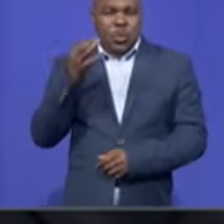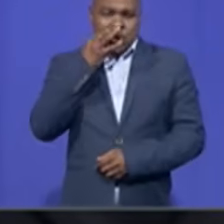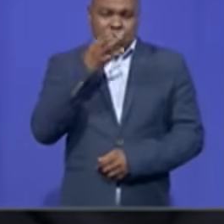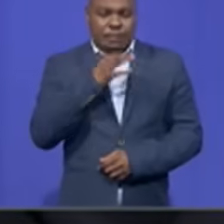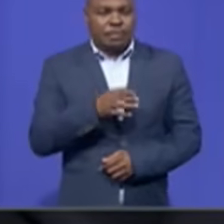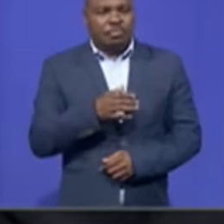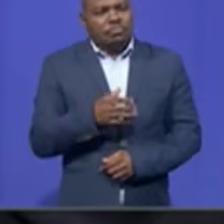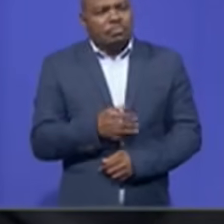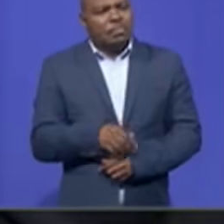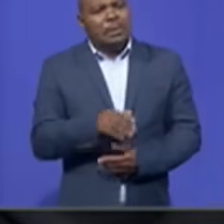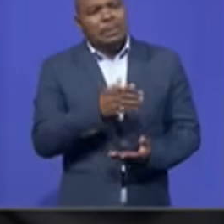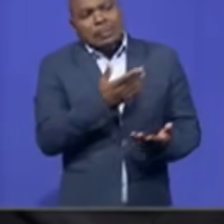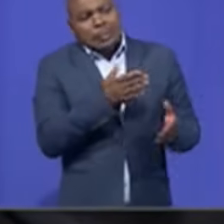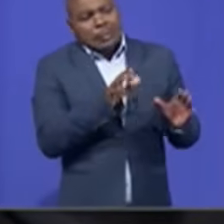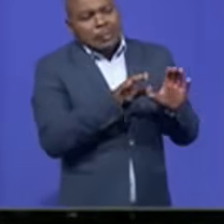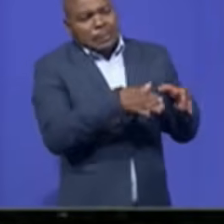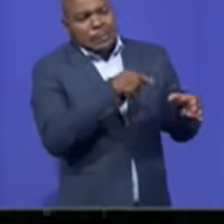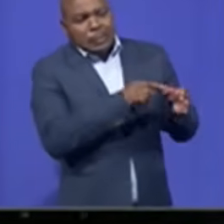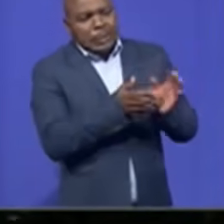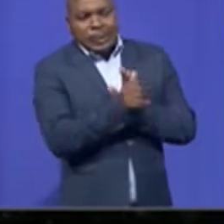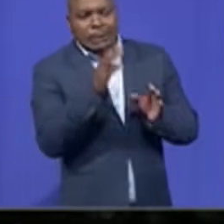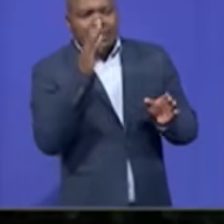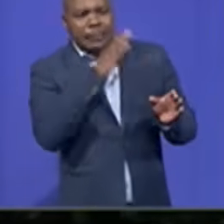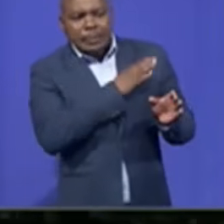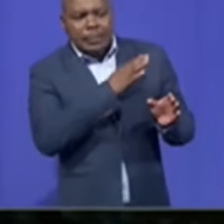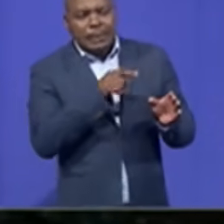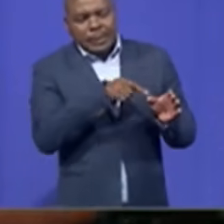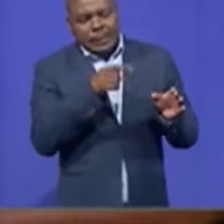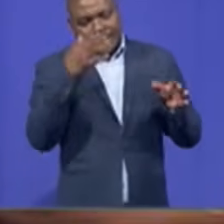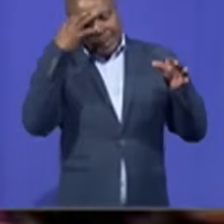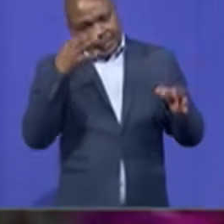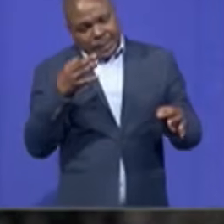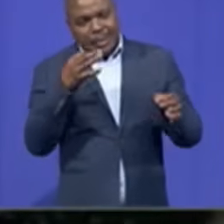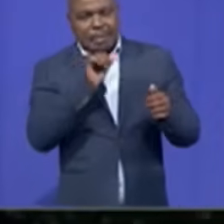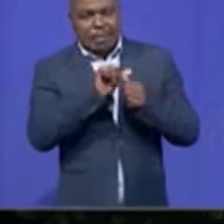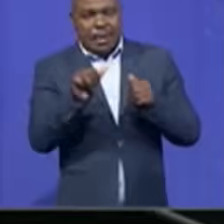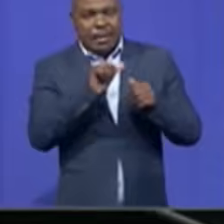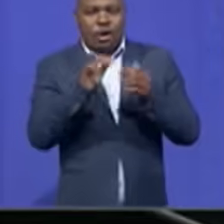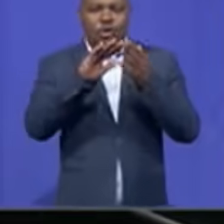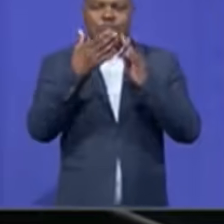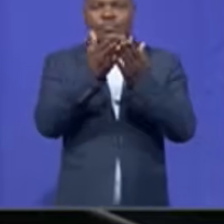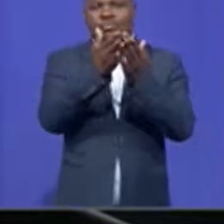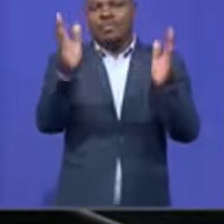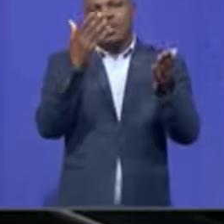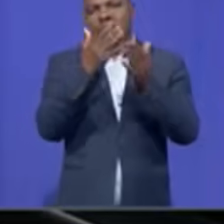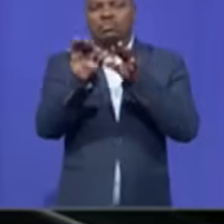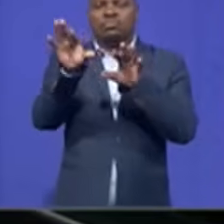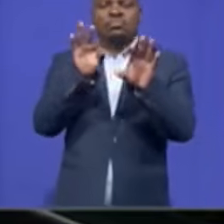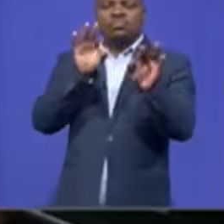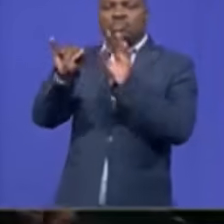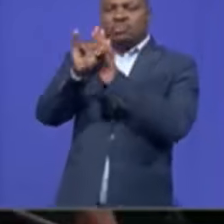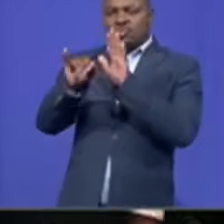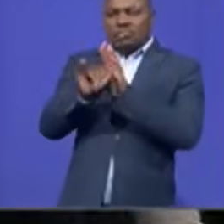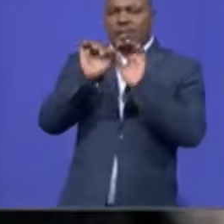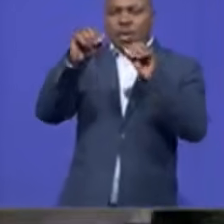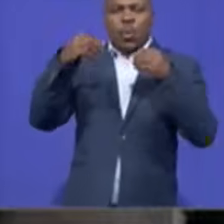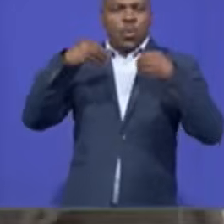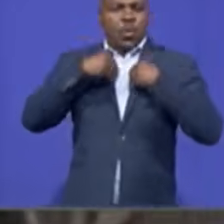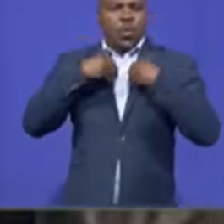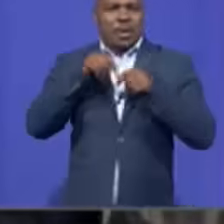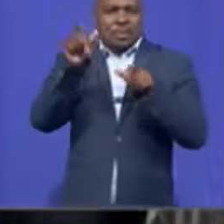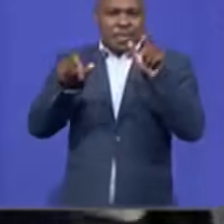gore ka ntlha ya fa lekoko le tlhaela bokgoni le sweditse go tshwara tsamaiso ya gore setšhaba e nne sone se se tlhophang ntlhopheng e